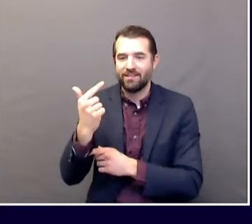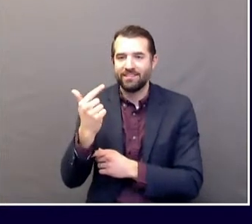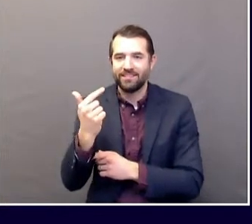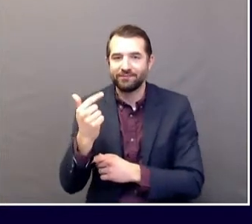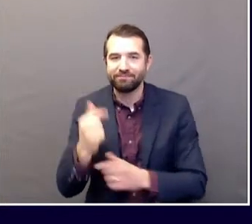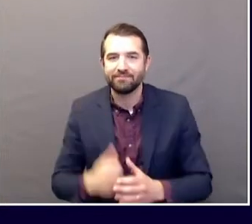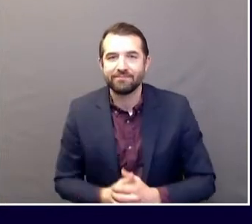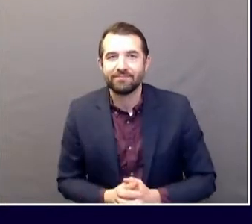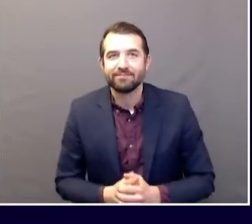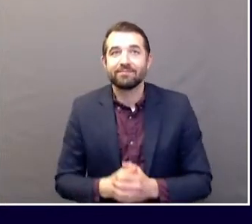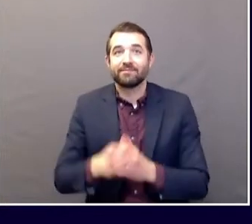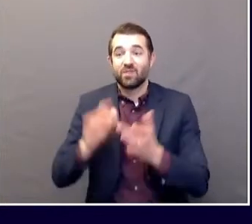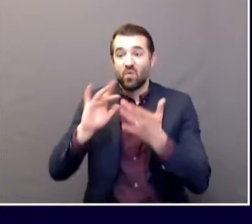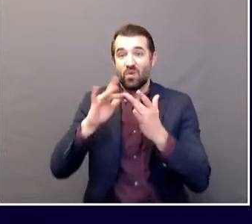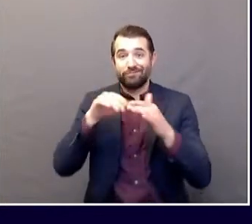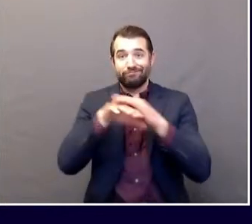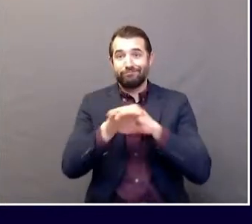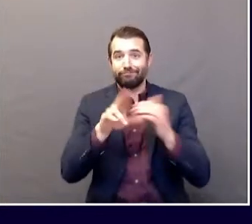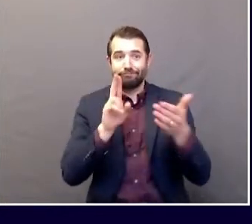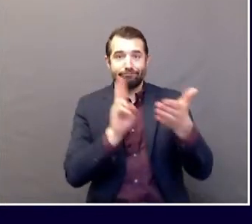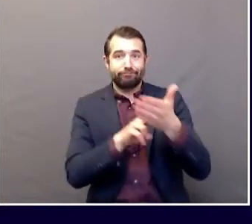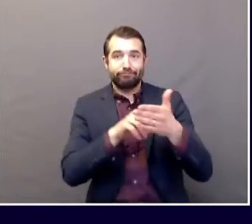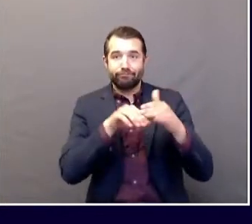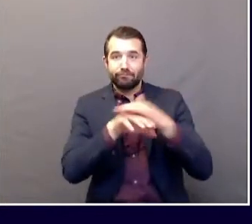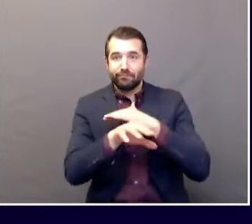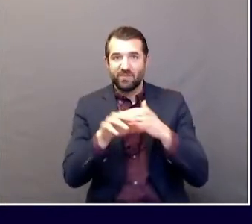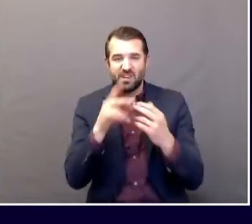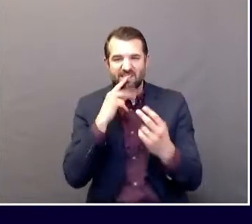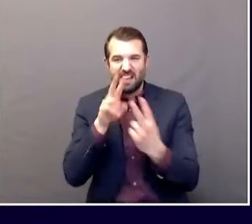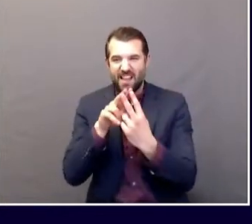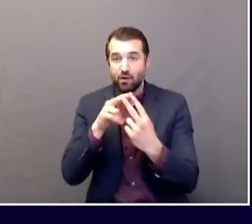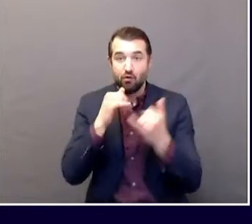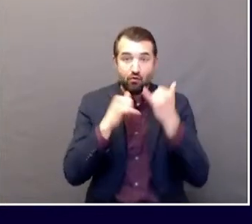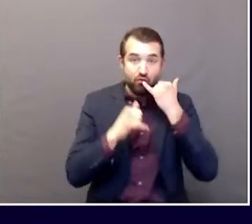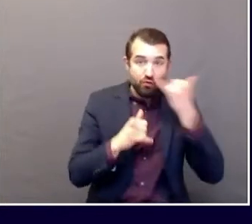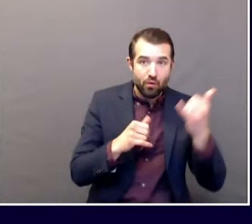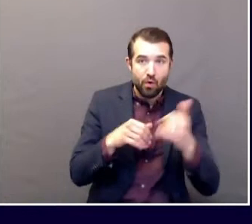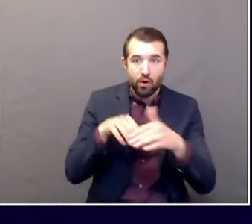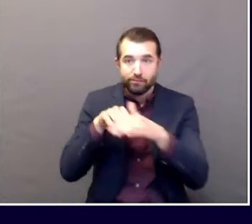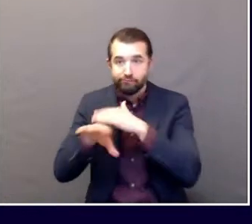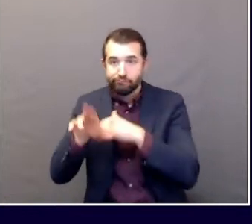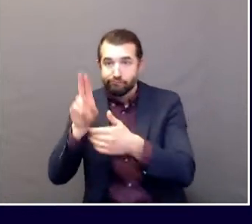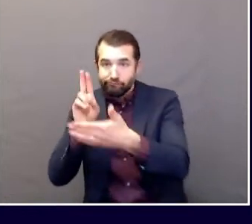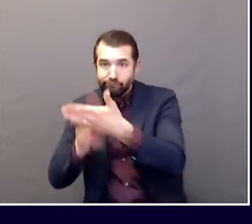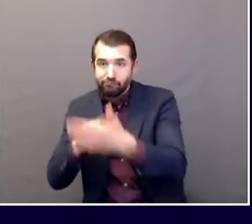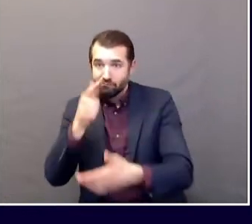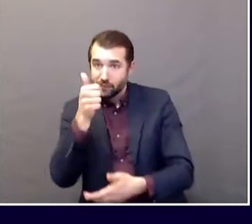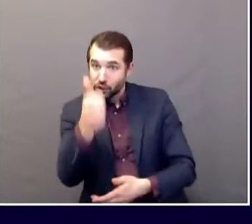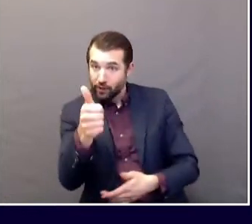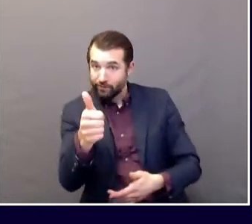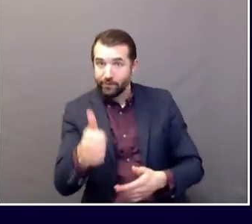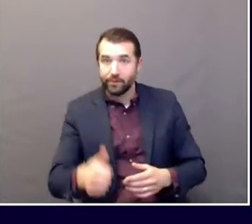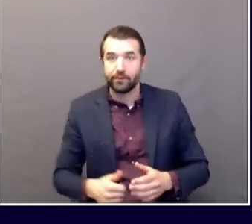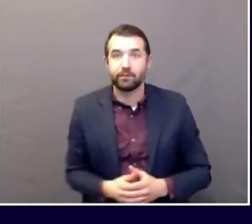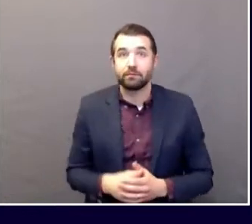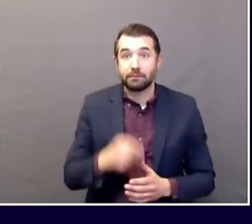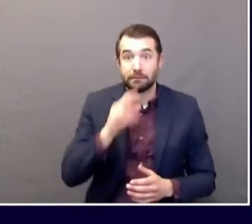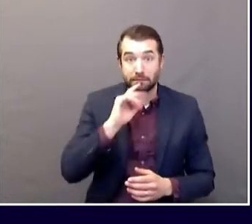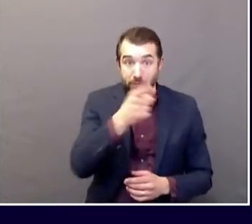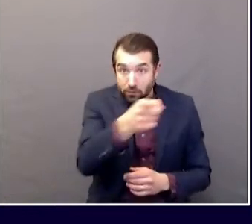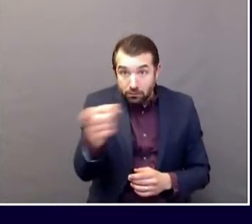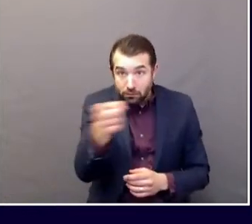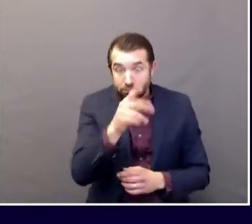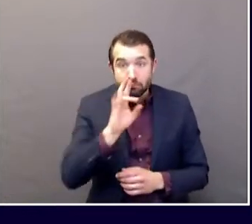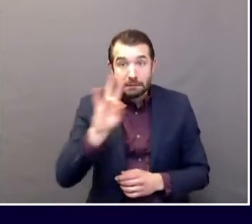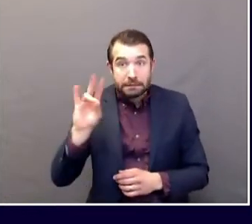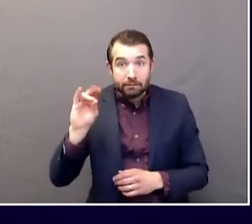covid.northernlighthealth.org. Again, there are appointments available. If you are 70 and over and are able to travel to Bangor,